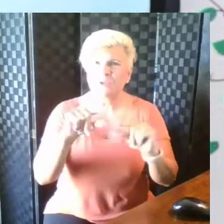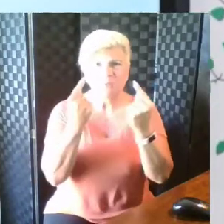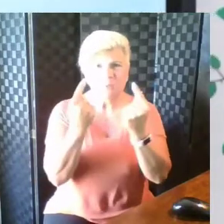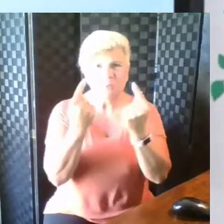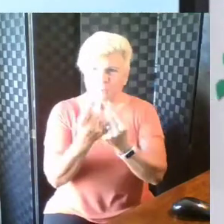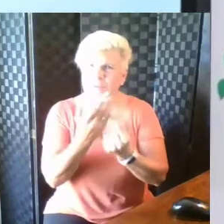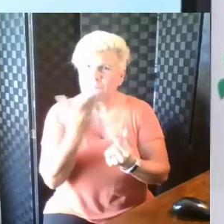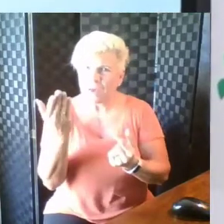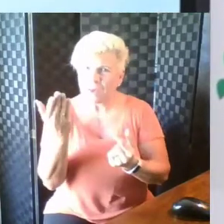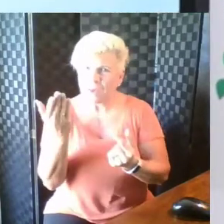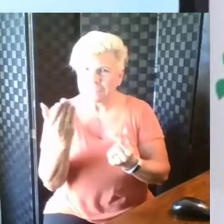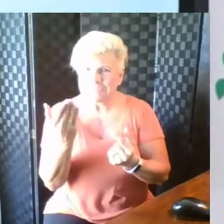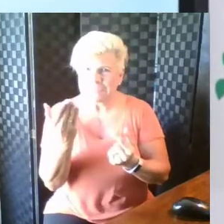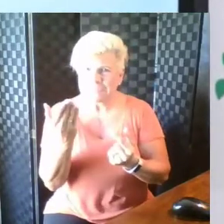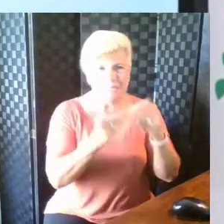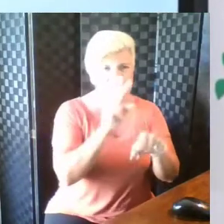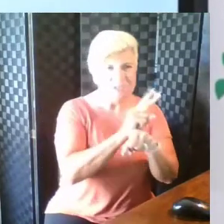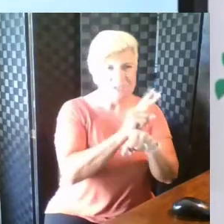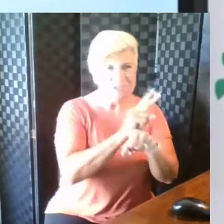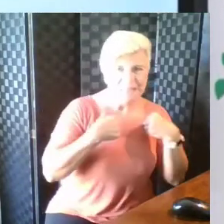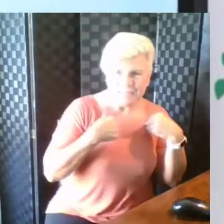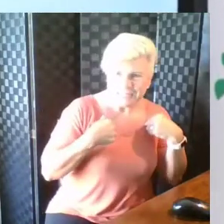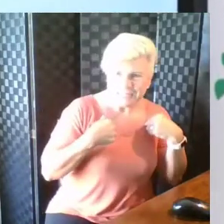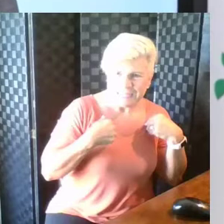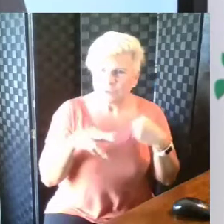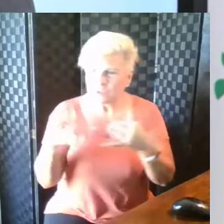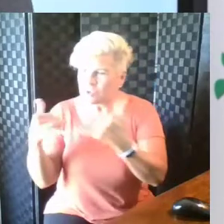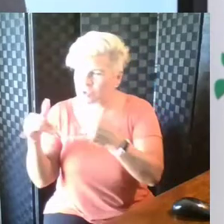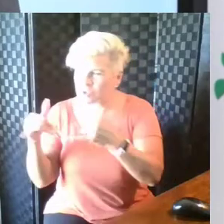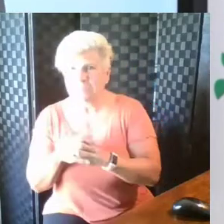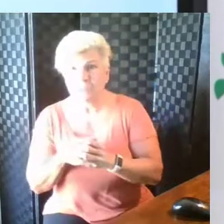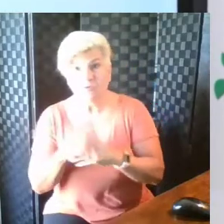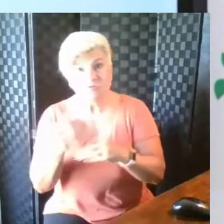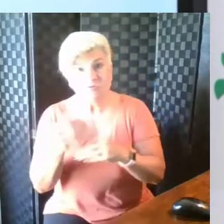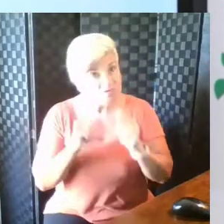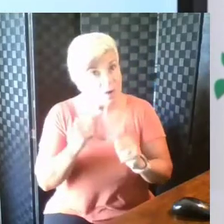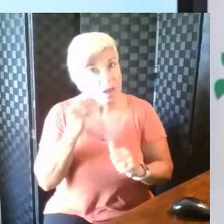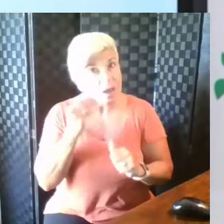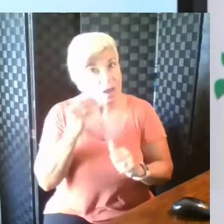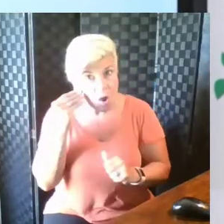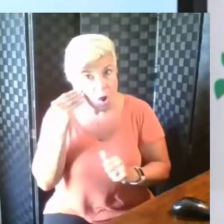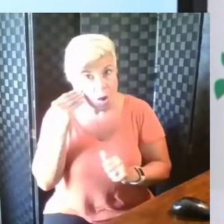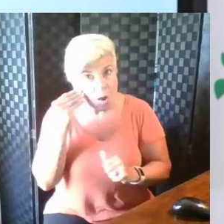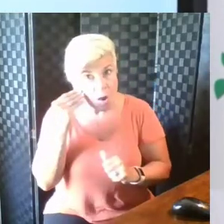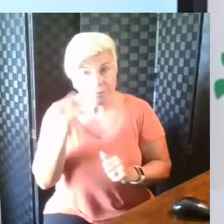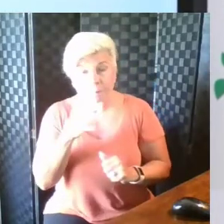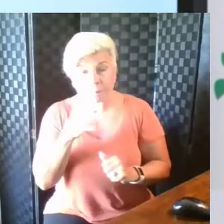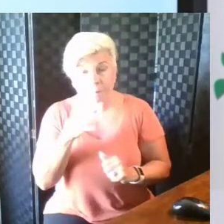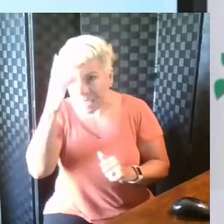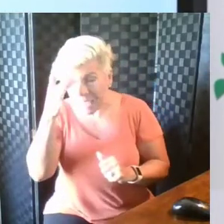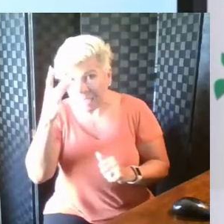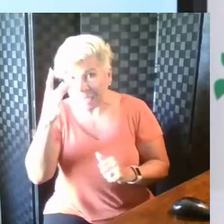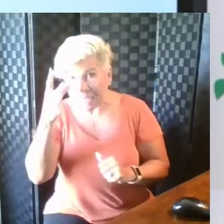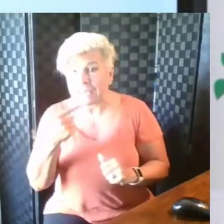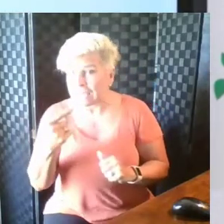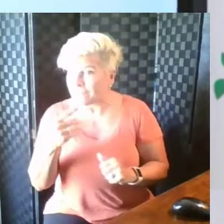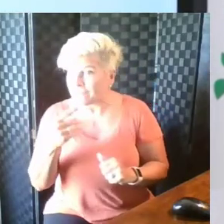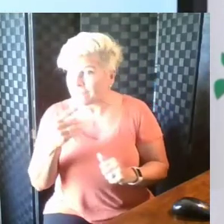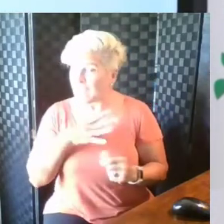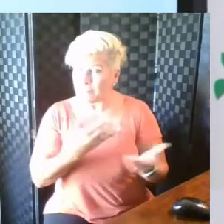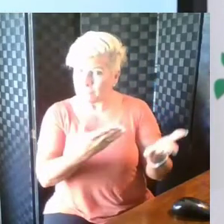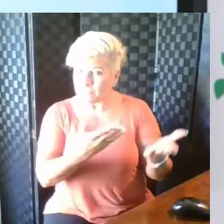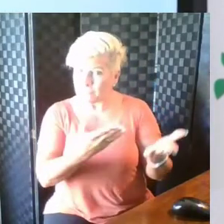animals or some of the things I've shown you before. So you could even try this at home if mom or dad or your guardian says it's okay. You can grab some apples and bananas or